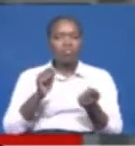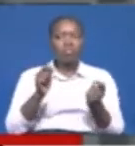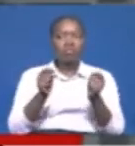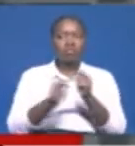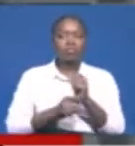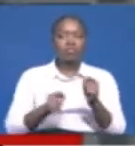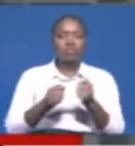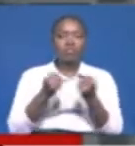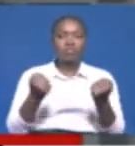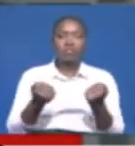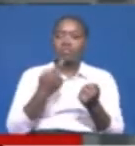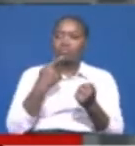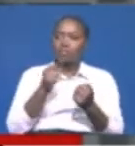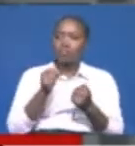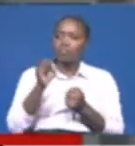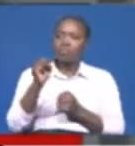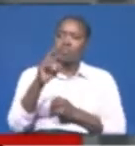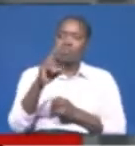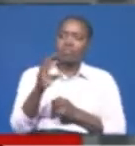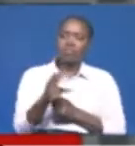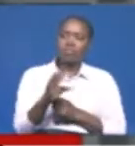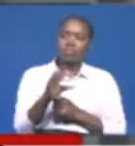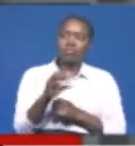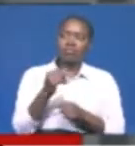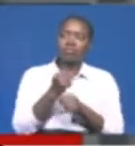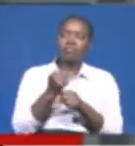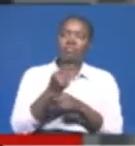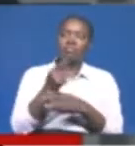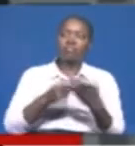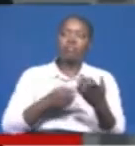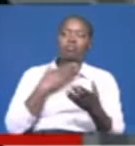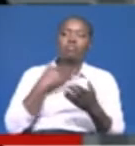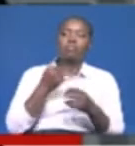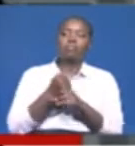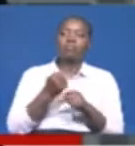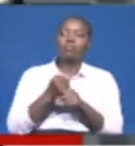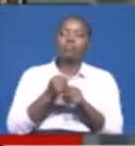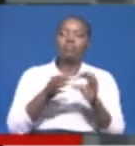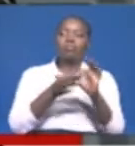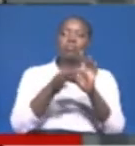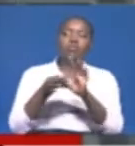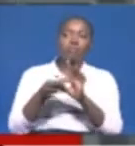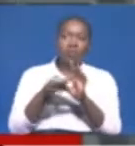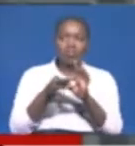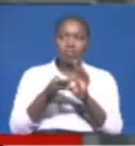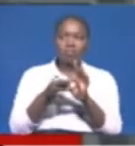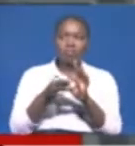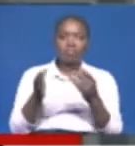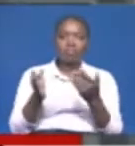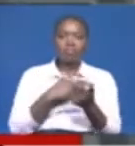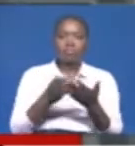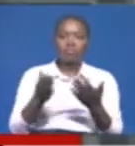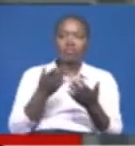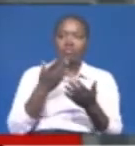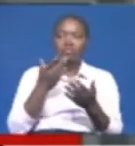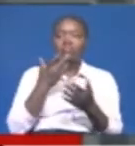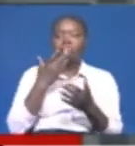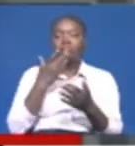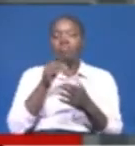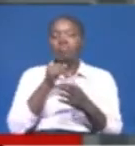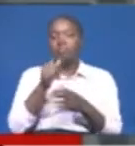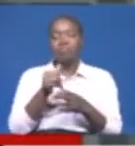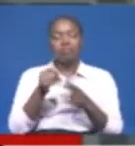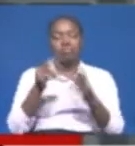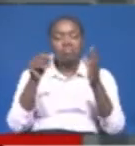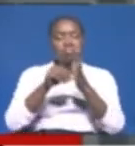happened. So SRC is simply doing what it wants to do in terms of harmonizing across. As to whether that is popular or not is not the issue. One of the things that